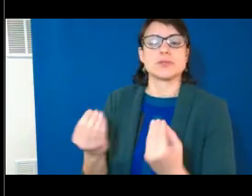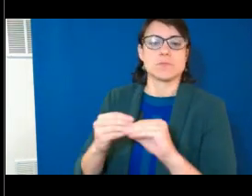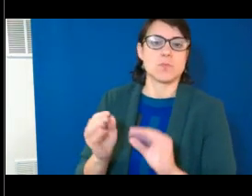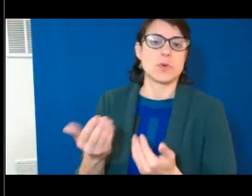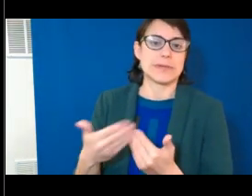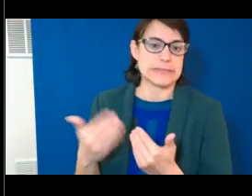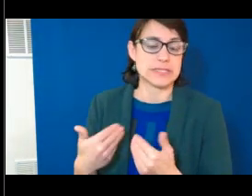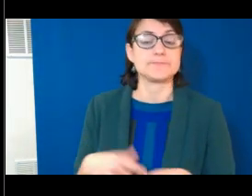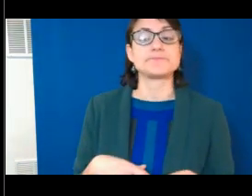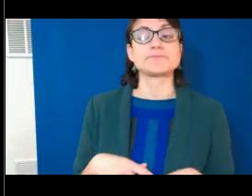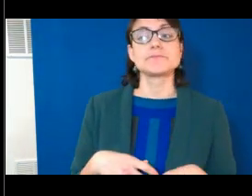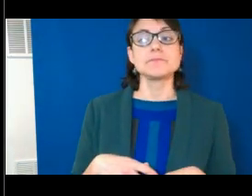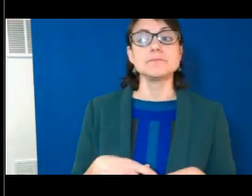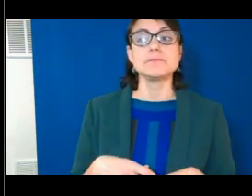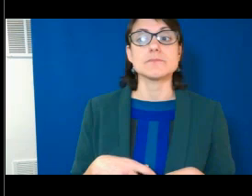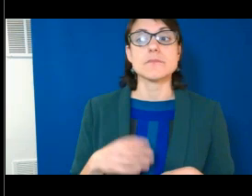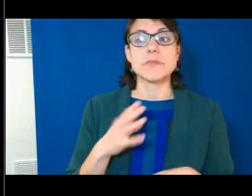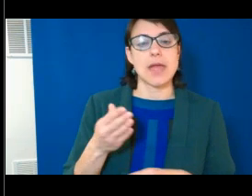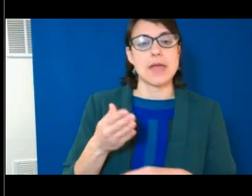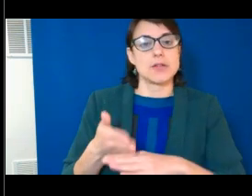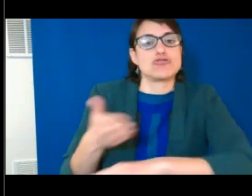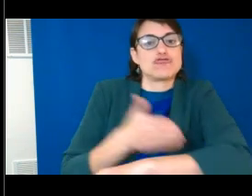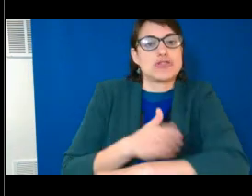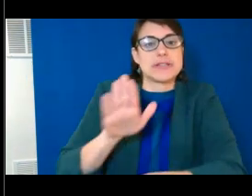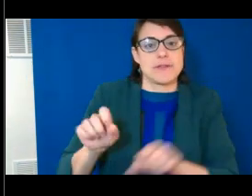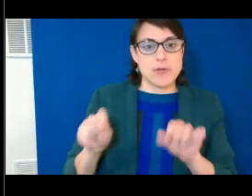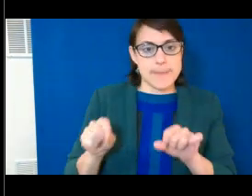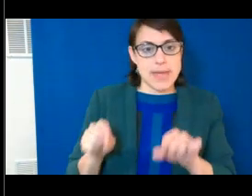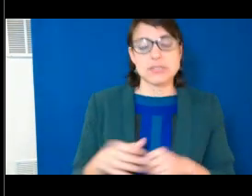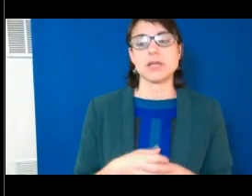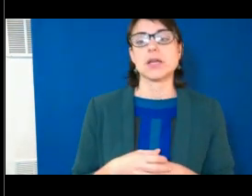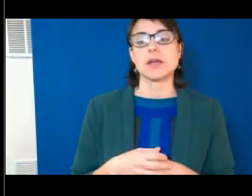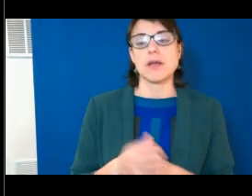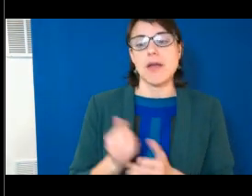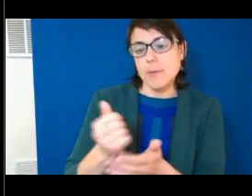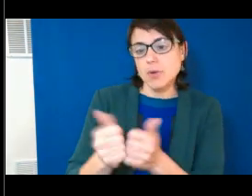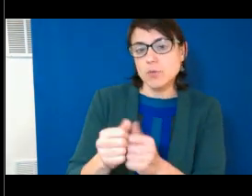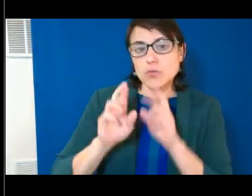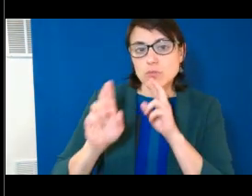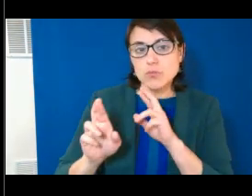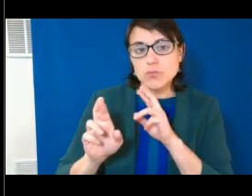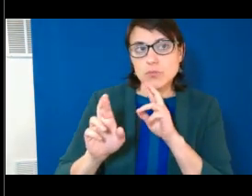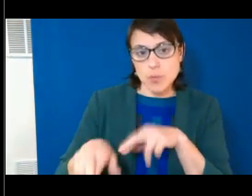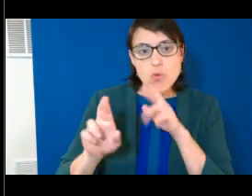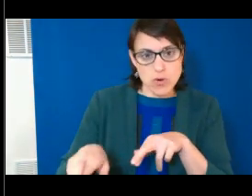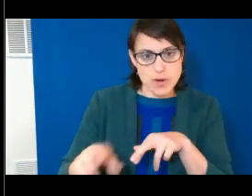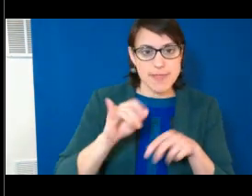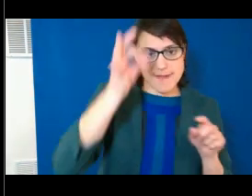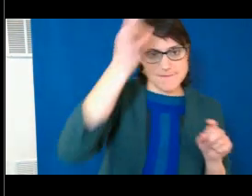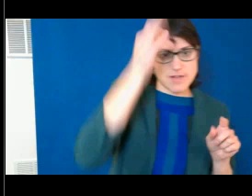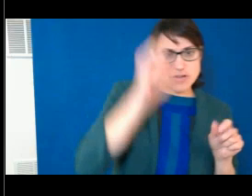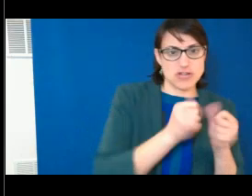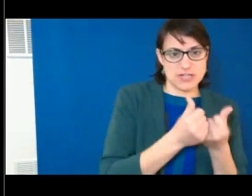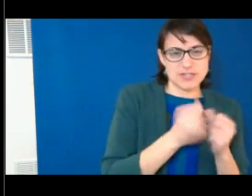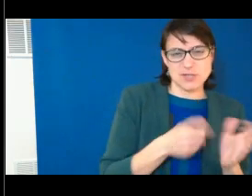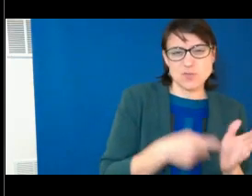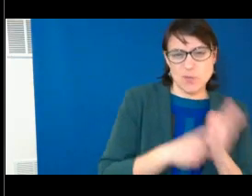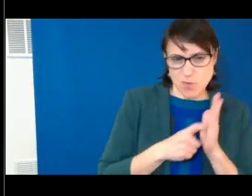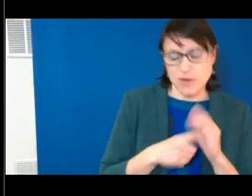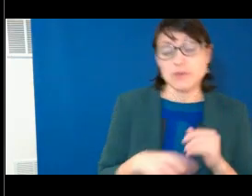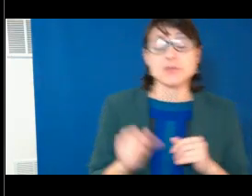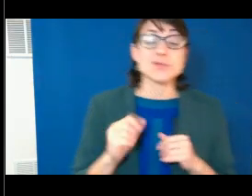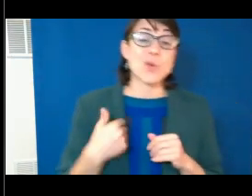of that reporting and all the metrics that federal agencies require. So our hope is that we'll see